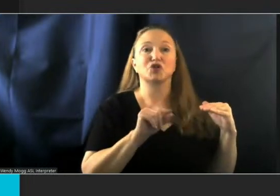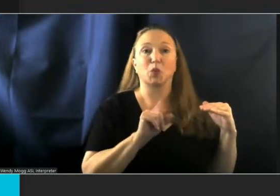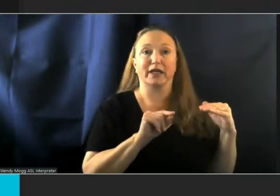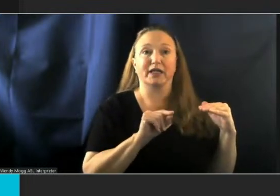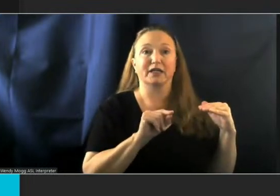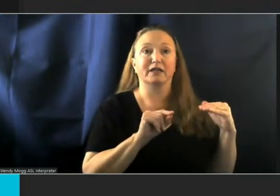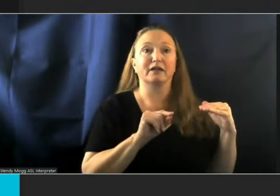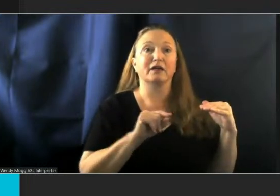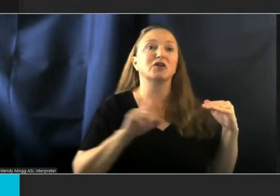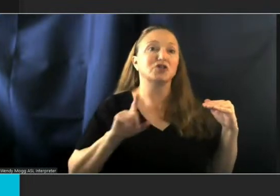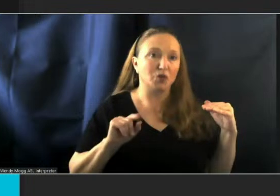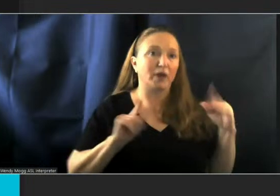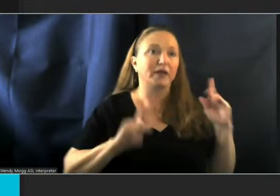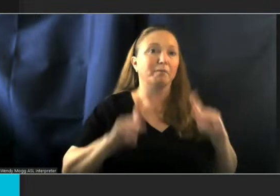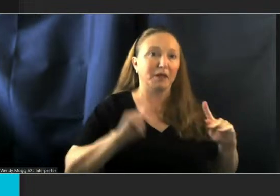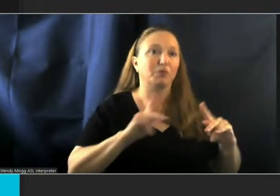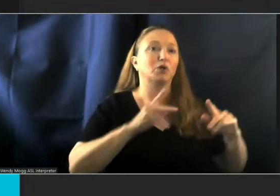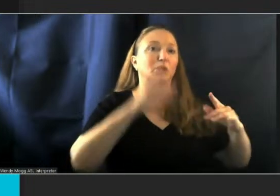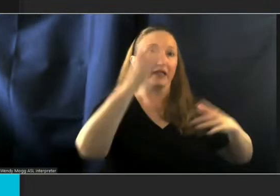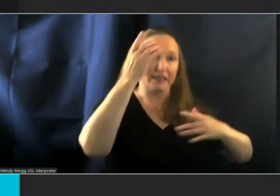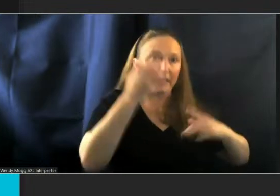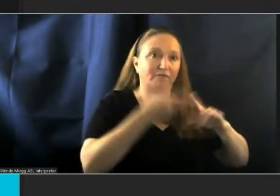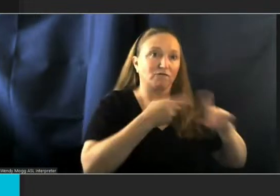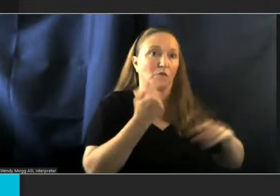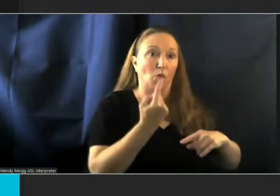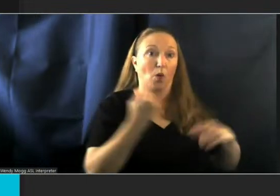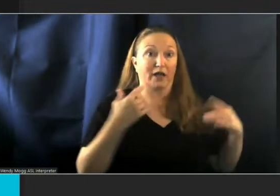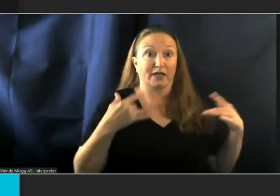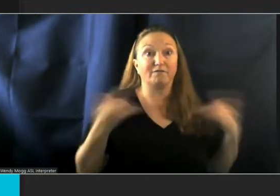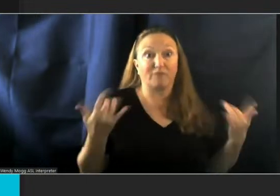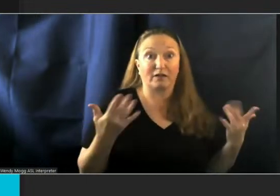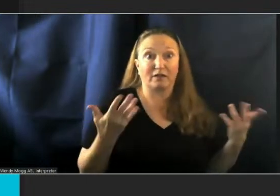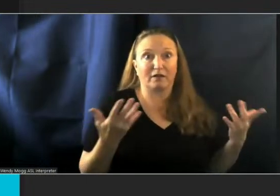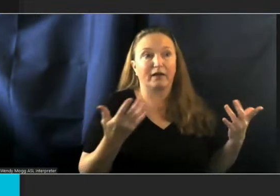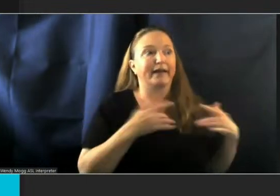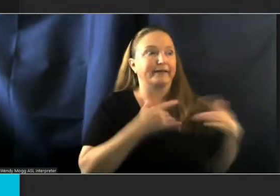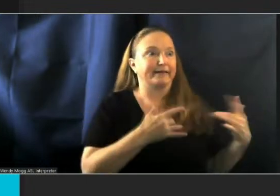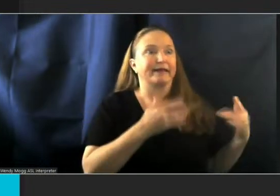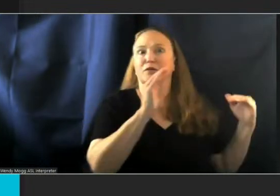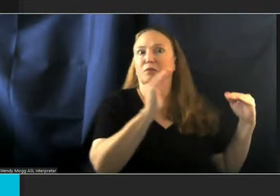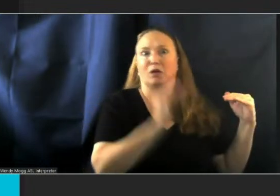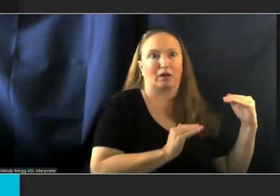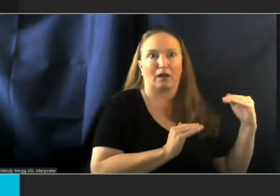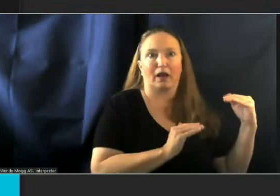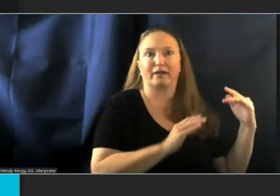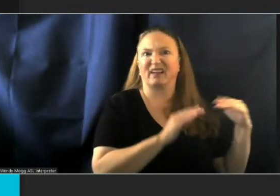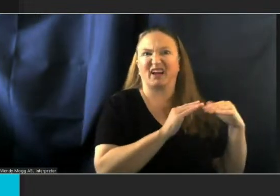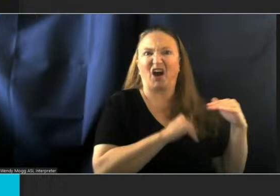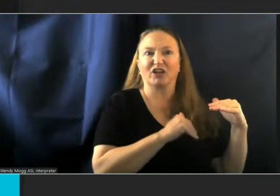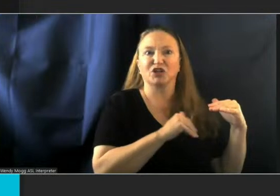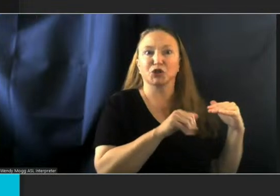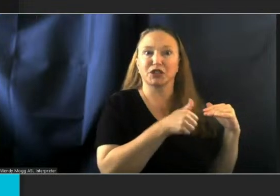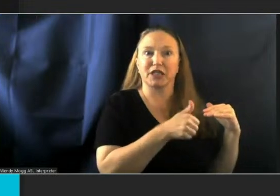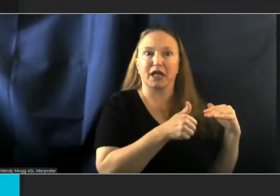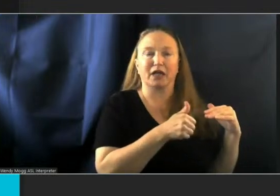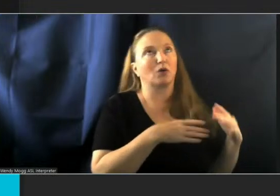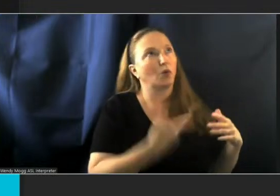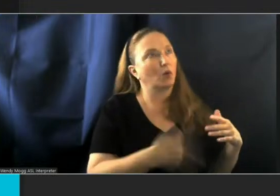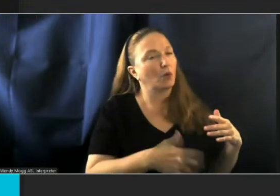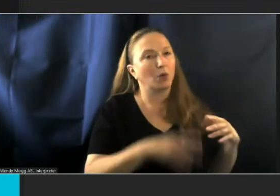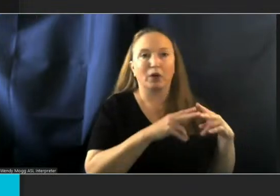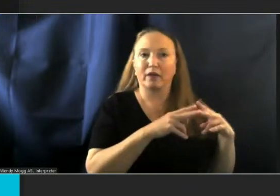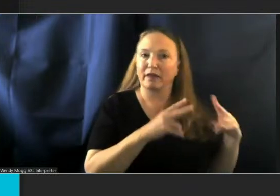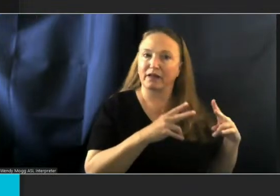of cases related to one particular event, and usually much less than that, under 10. That's very, very good for a small